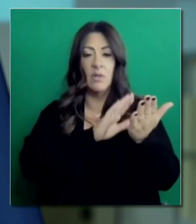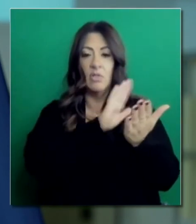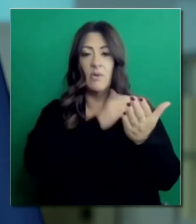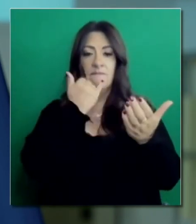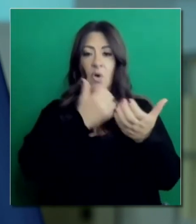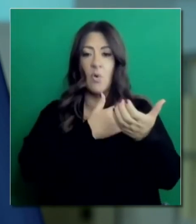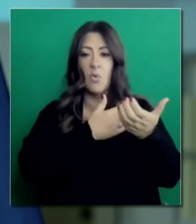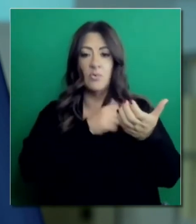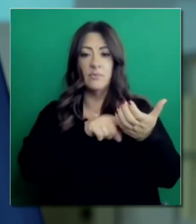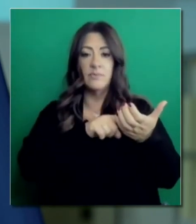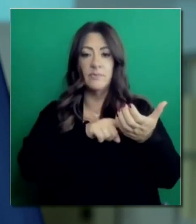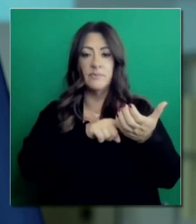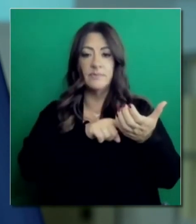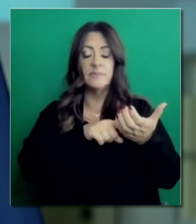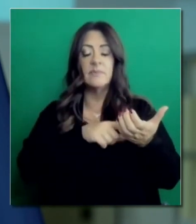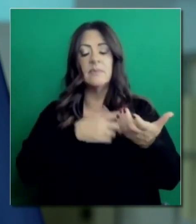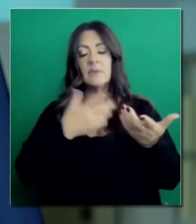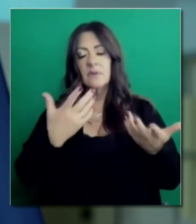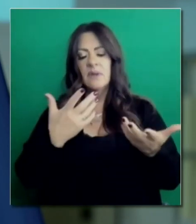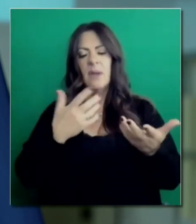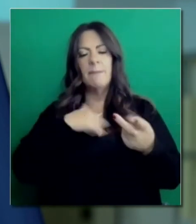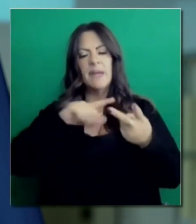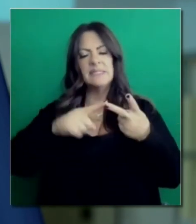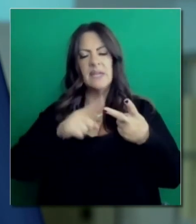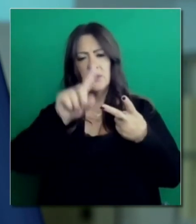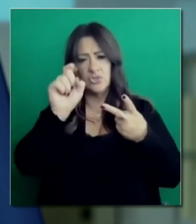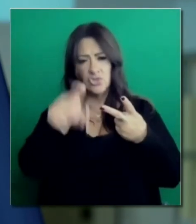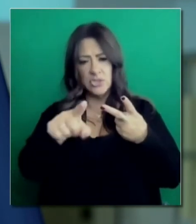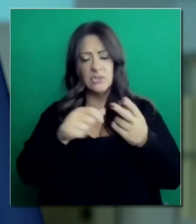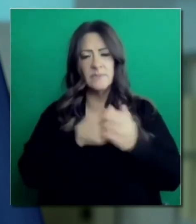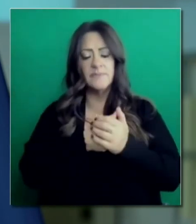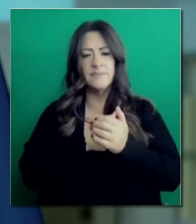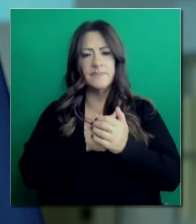just about to give you a chance to respond to critics, because you